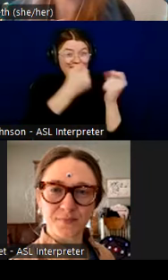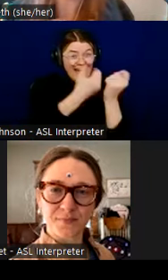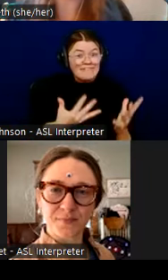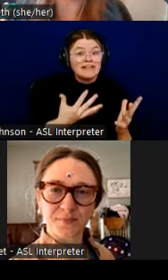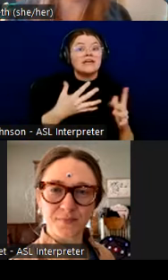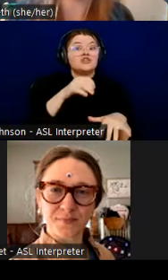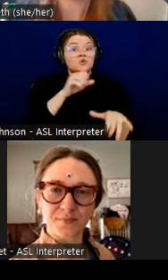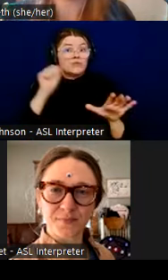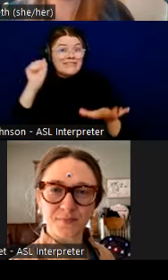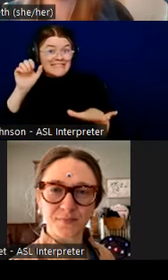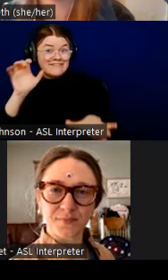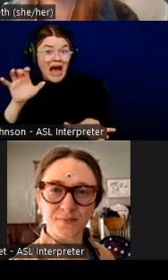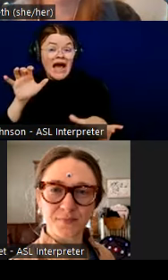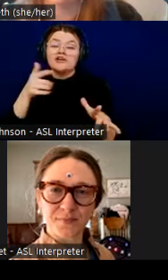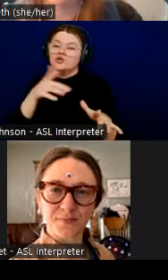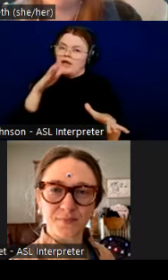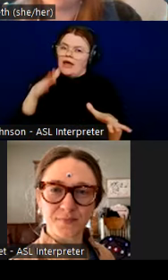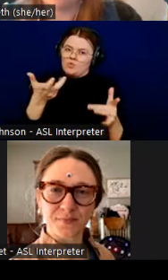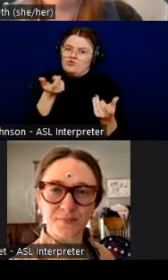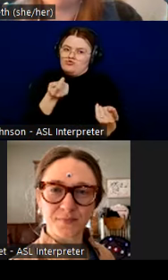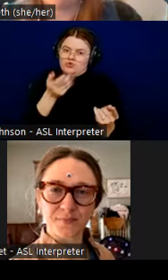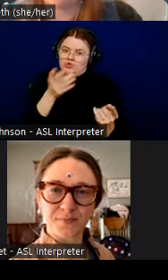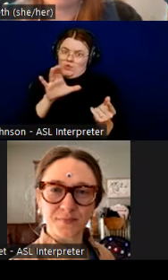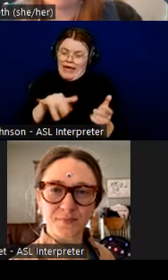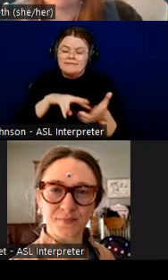So just try to avoid that entirely.